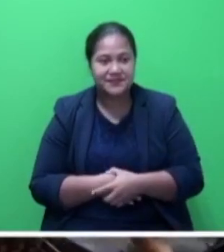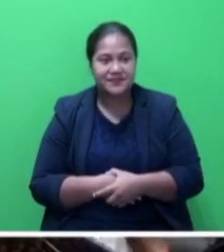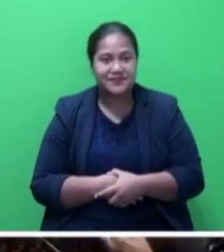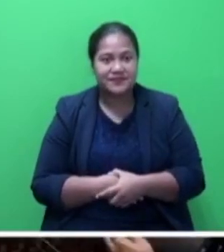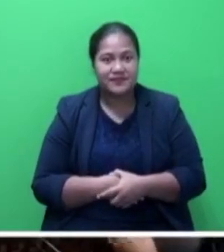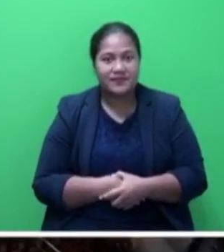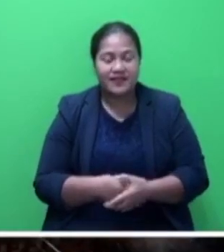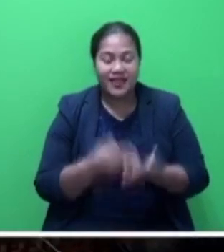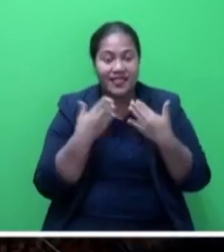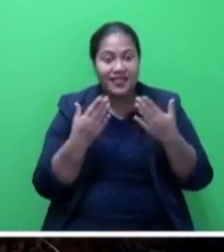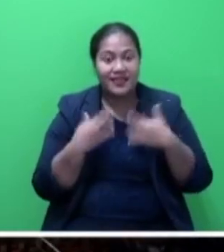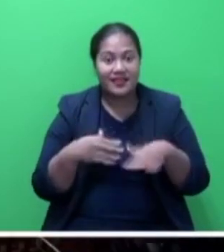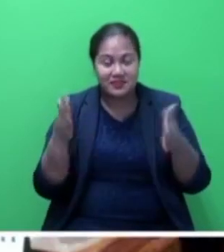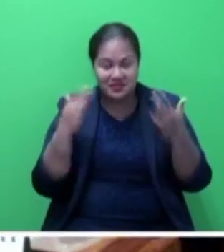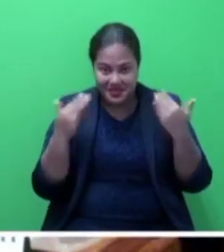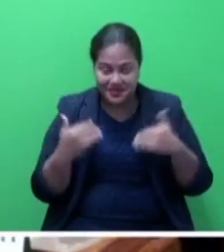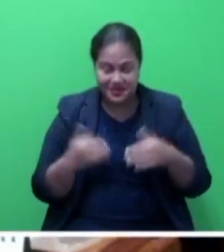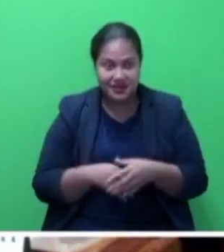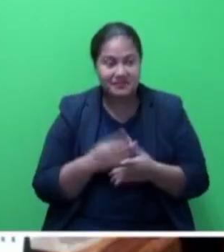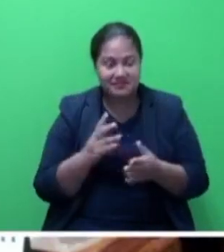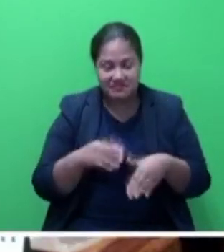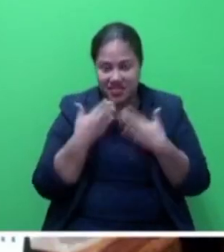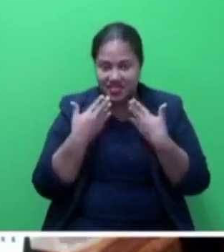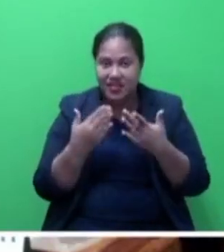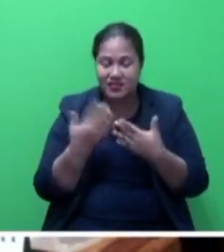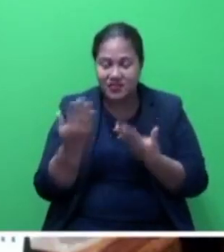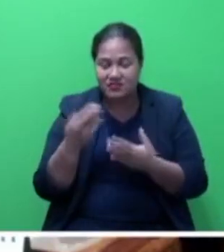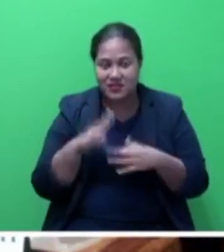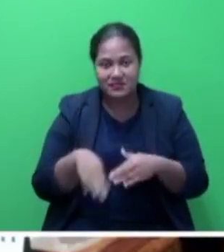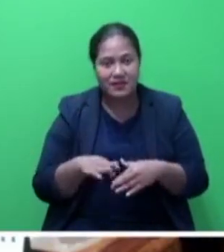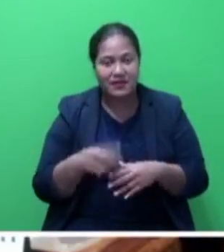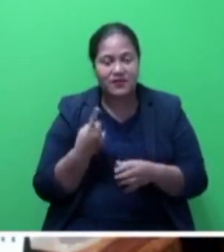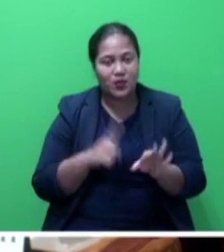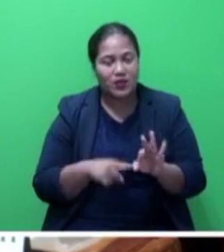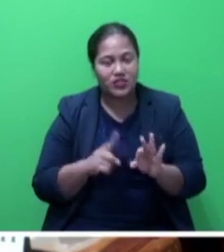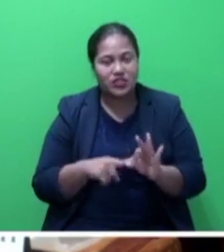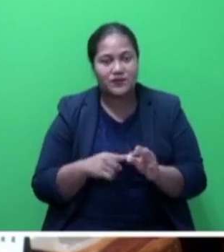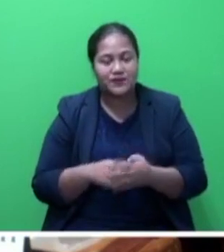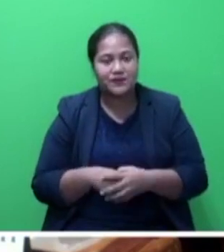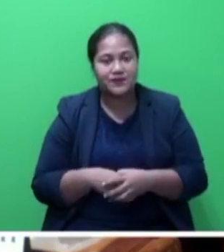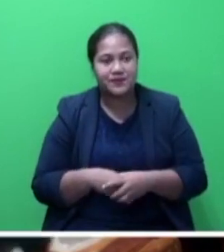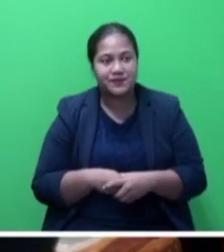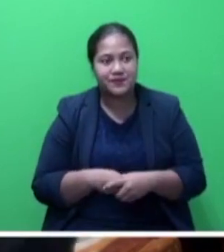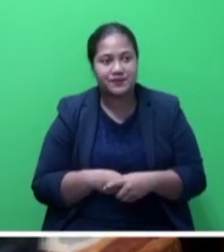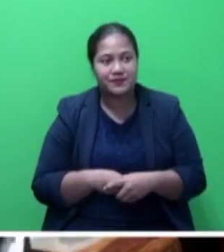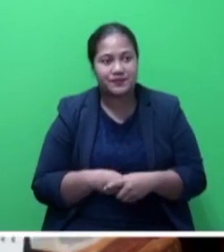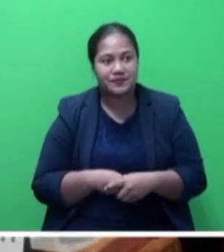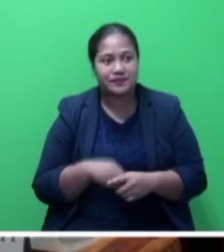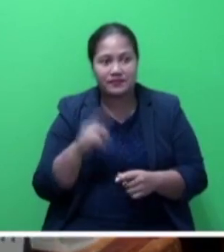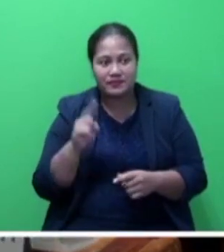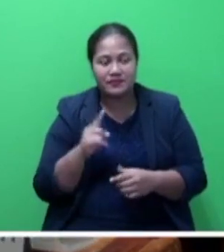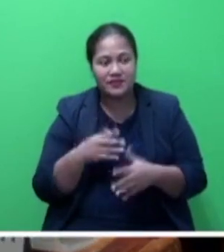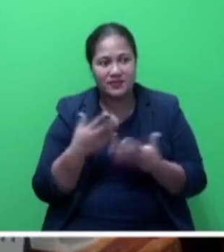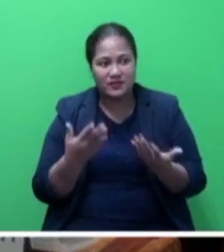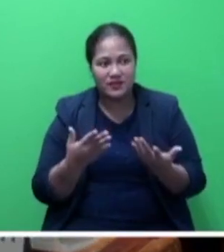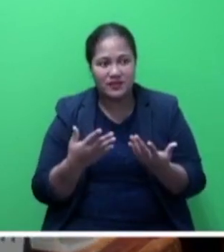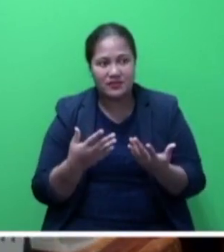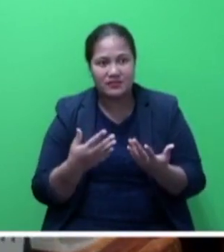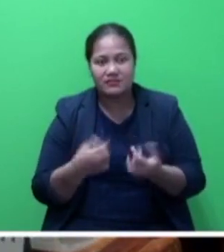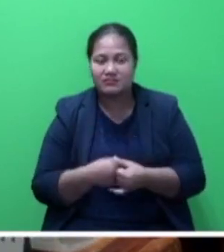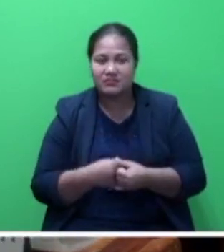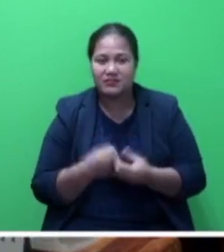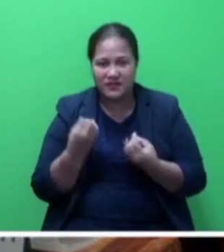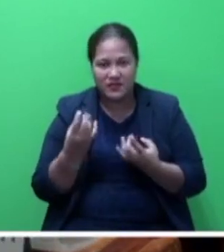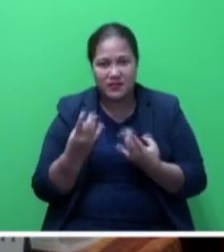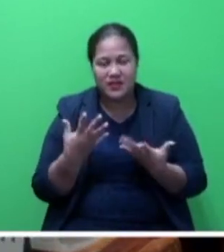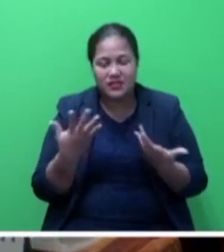Thank you, Mr. Speaker, sir, and I thank the honourable member for this question. This is one piece of gadget that really excites us,